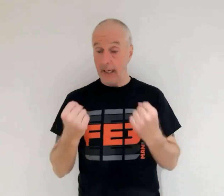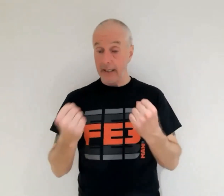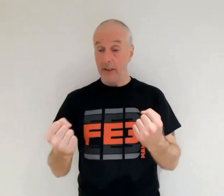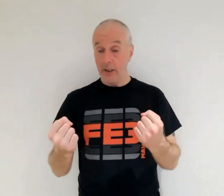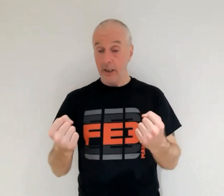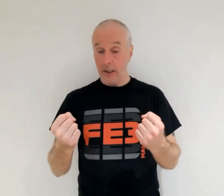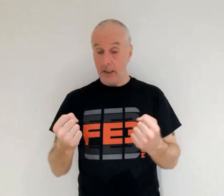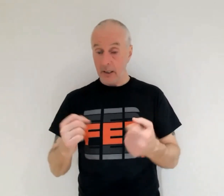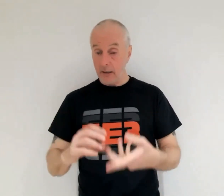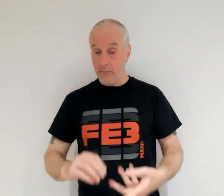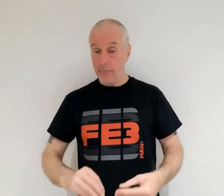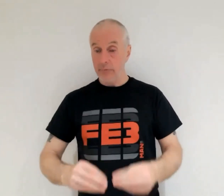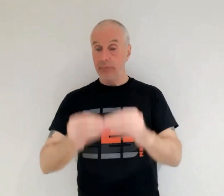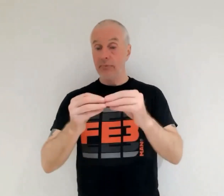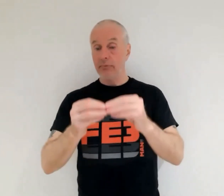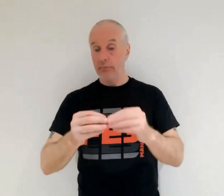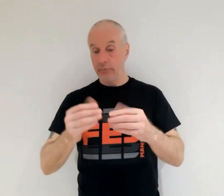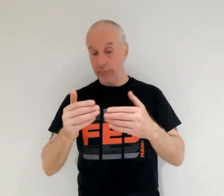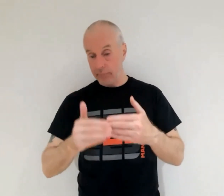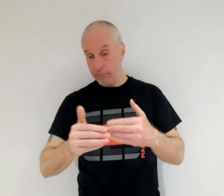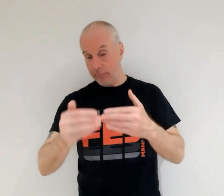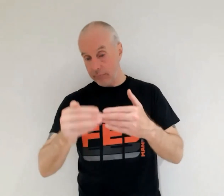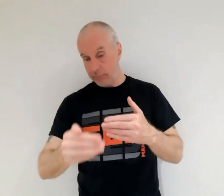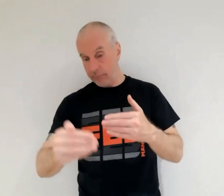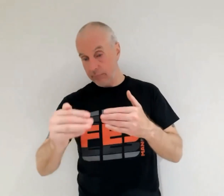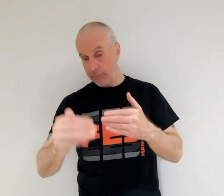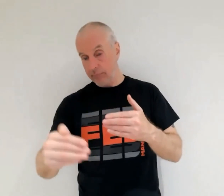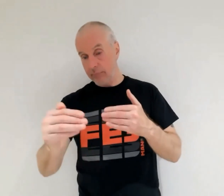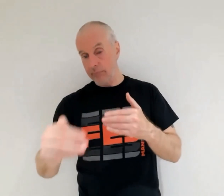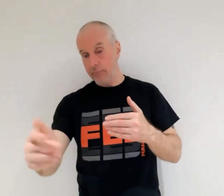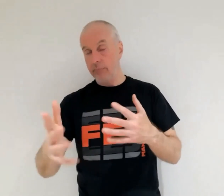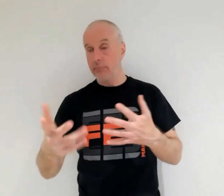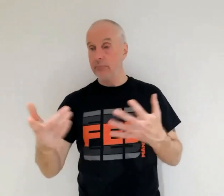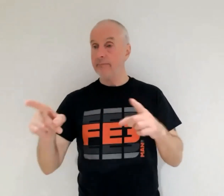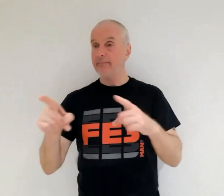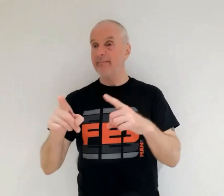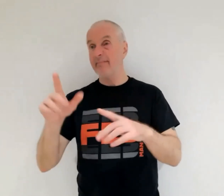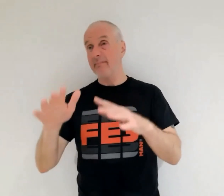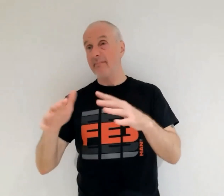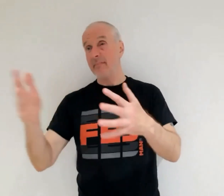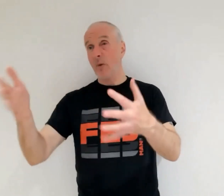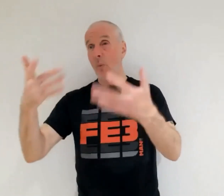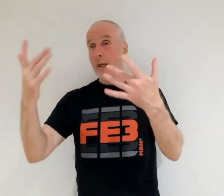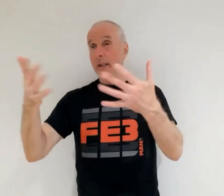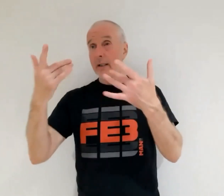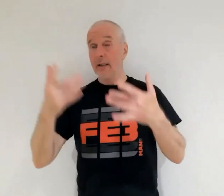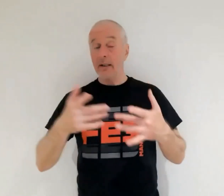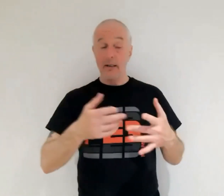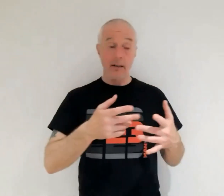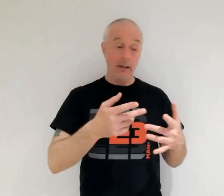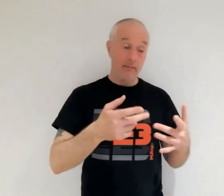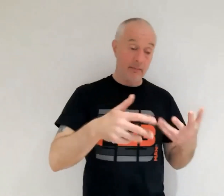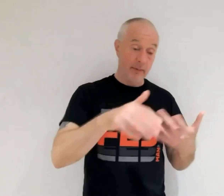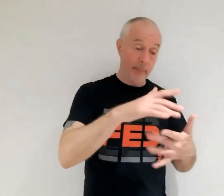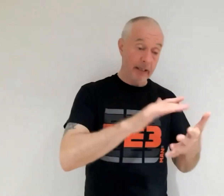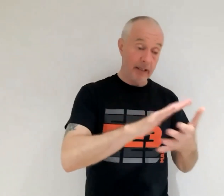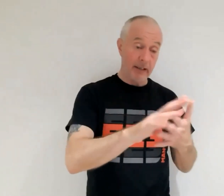generation something like an order of magnitude more than wind. It's vast numbers.